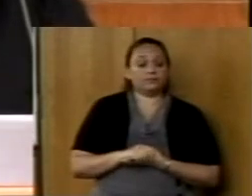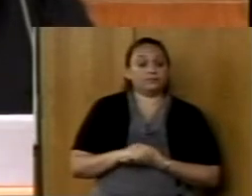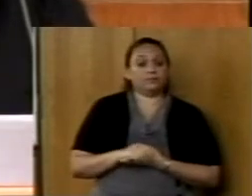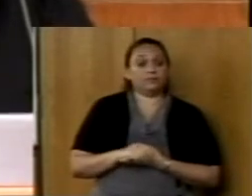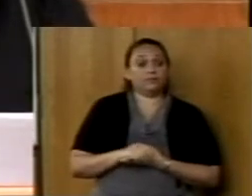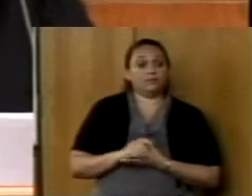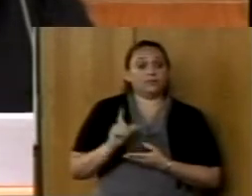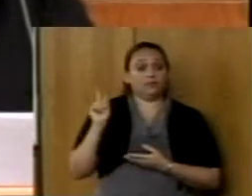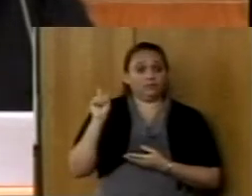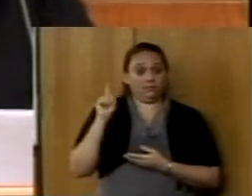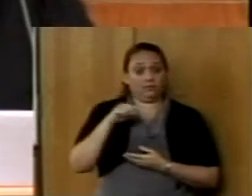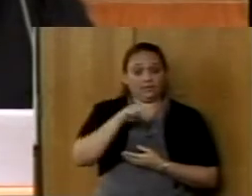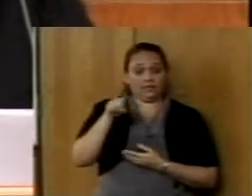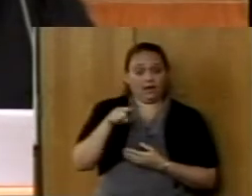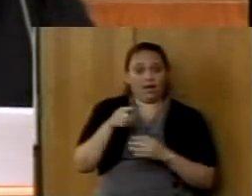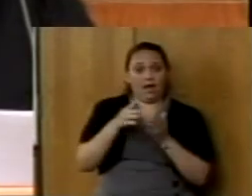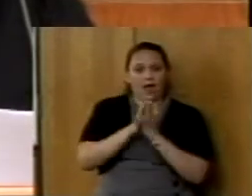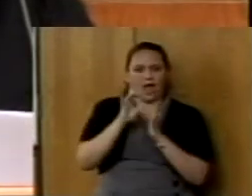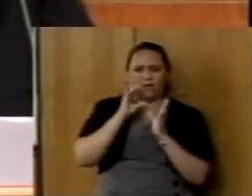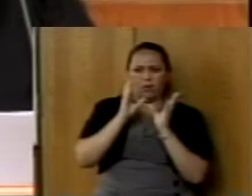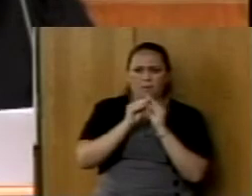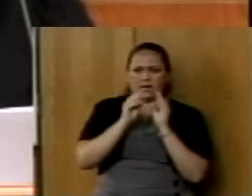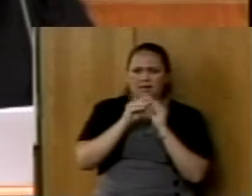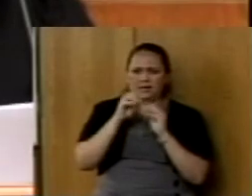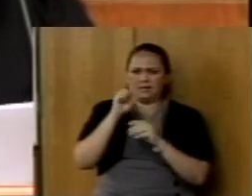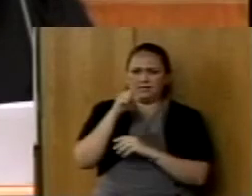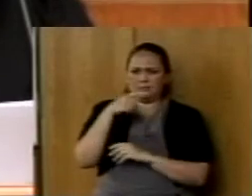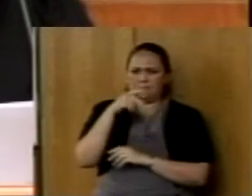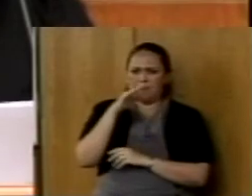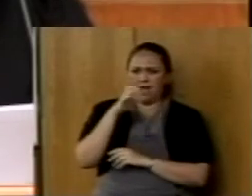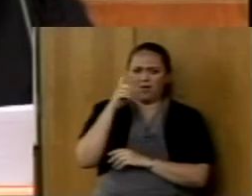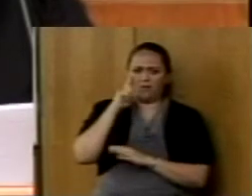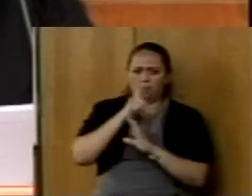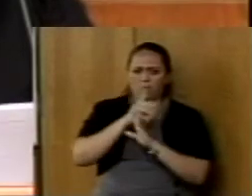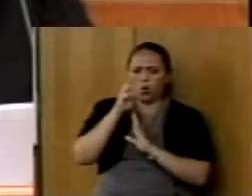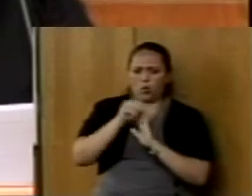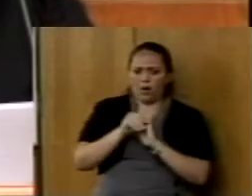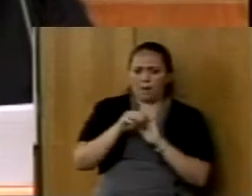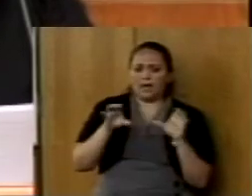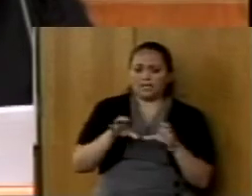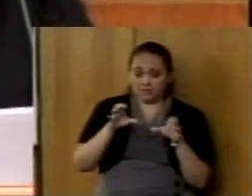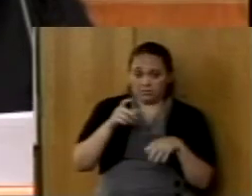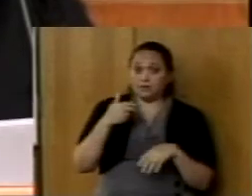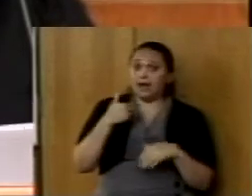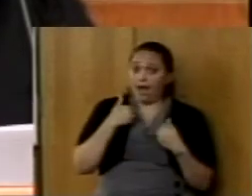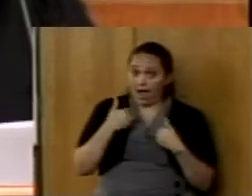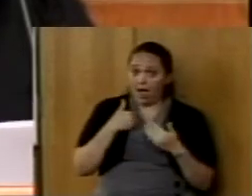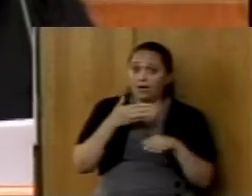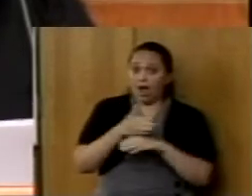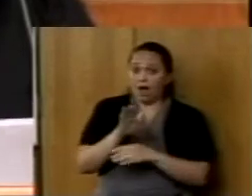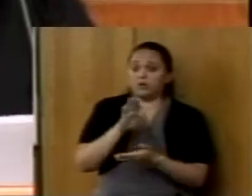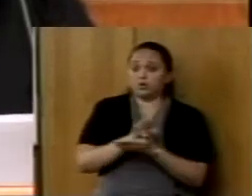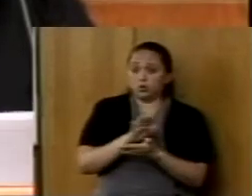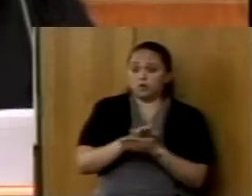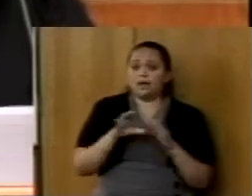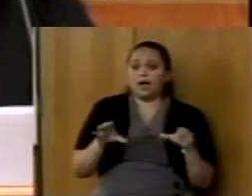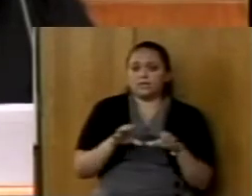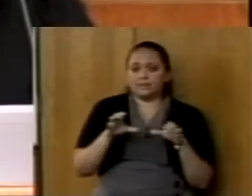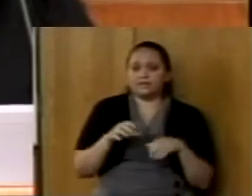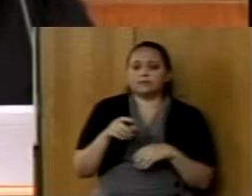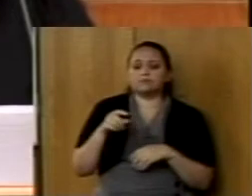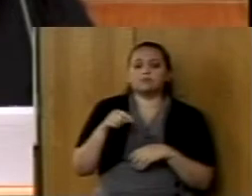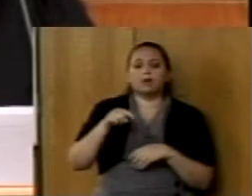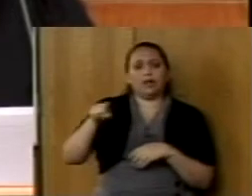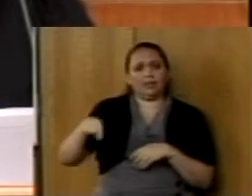they asked for a meeting space for program activities because they do have after-school activities. They